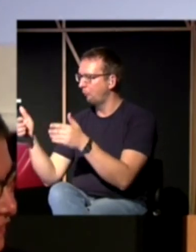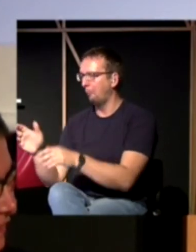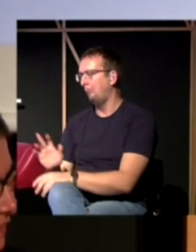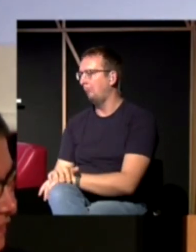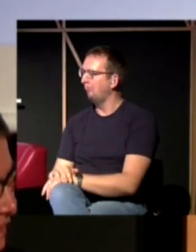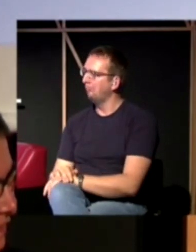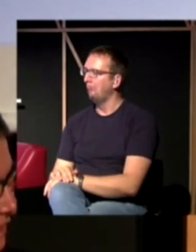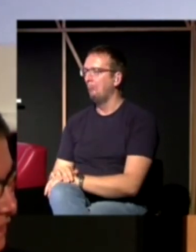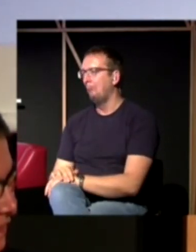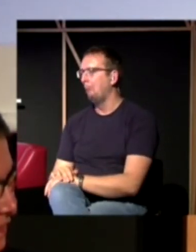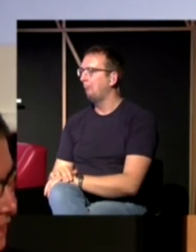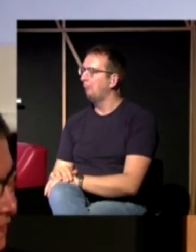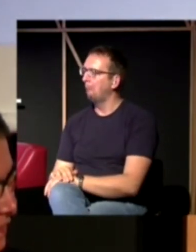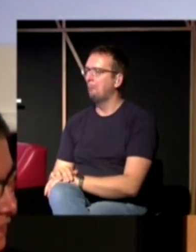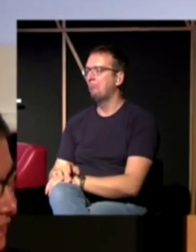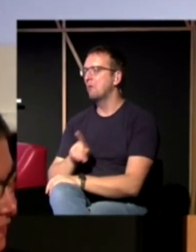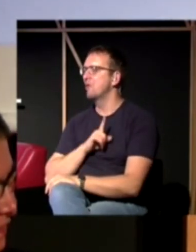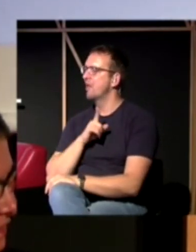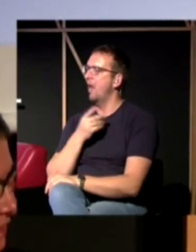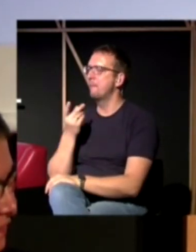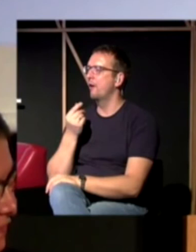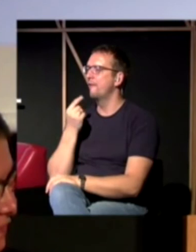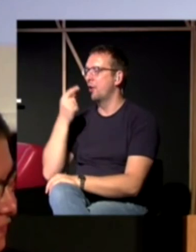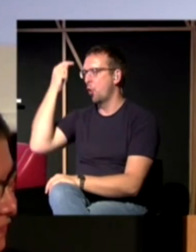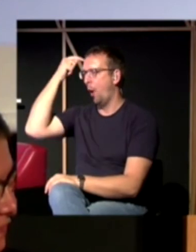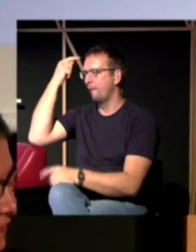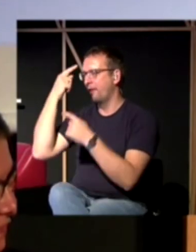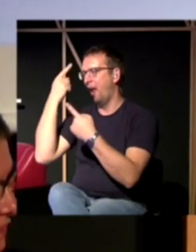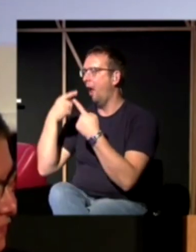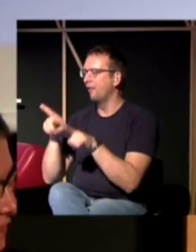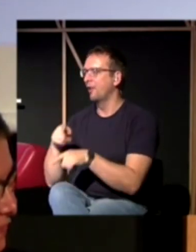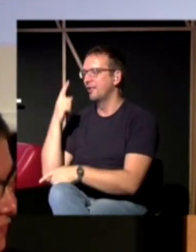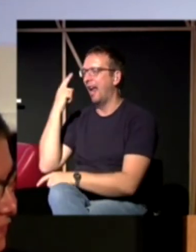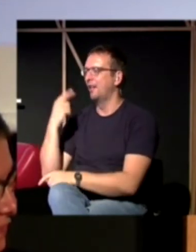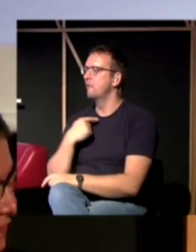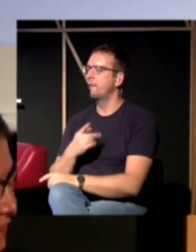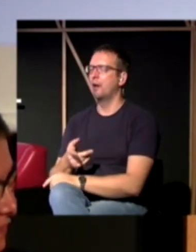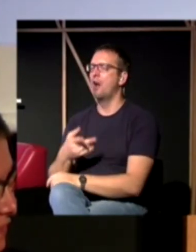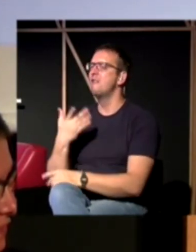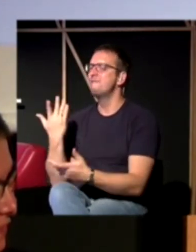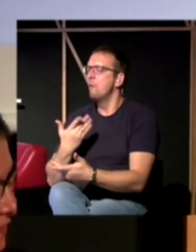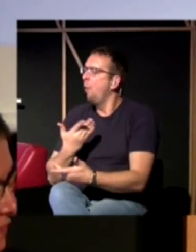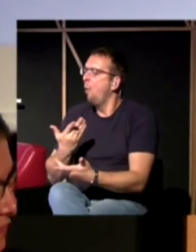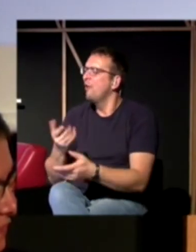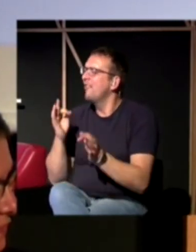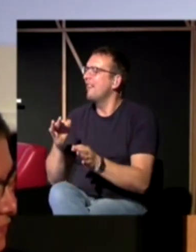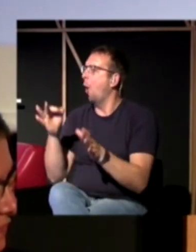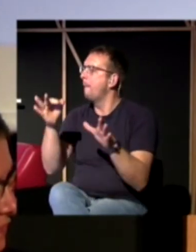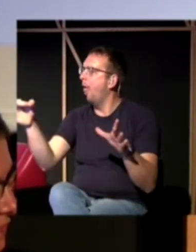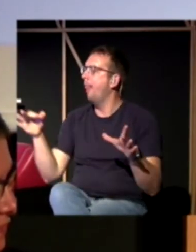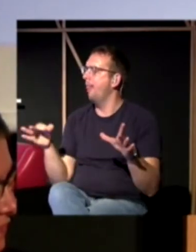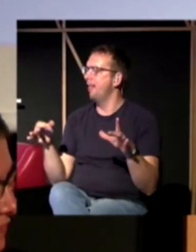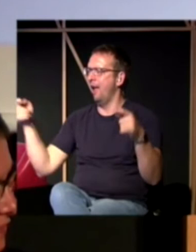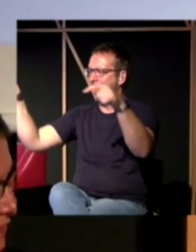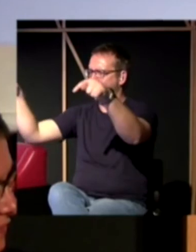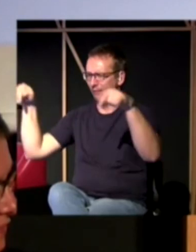And I want to continue that way. I want to provide ADC. I'm providing it in Marseille. I want to